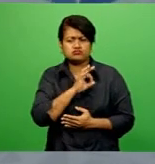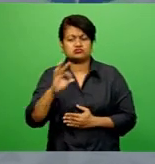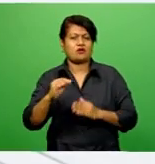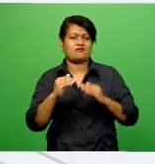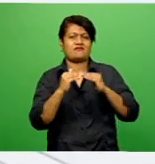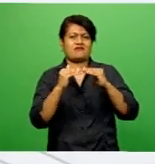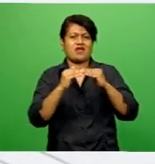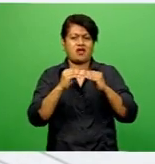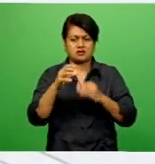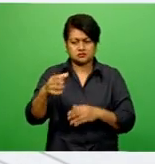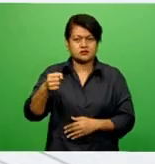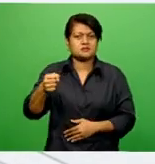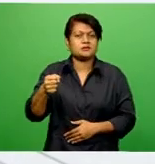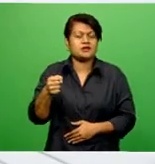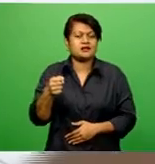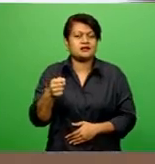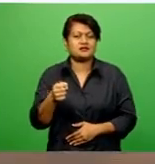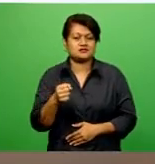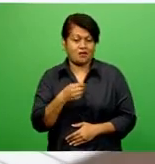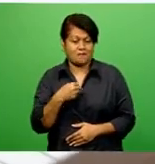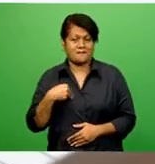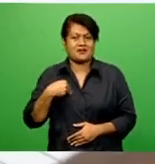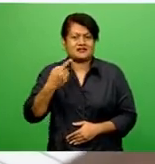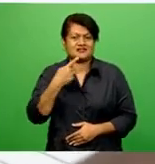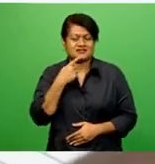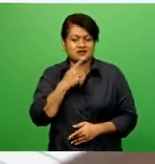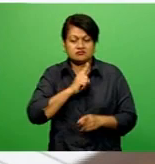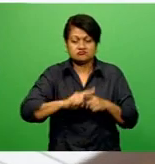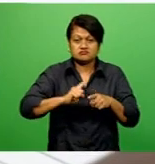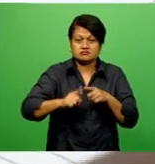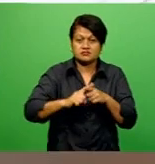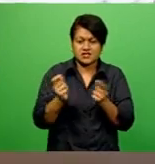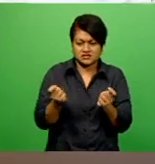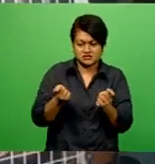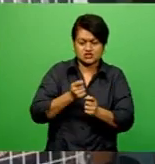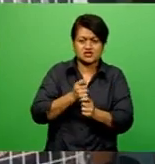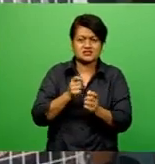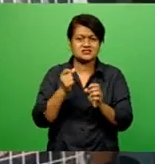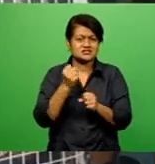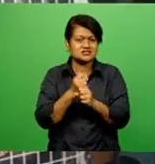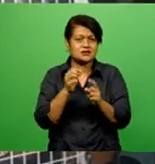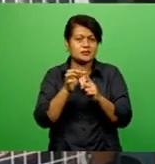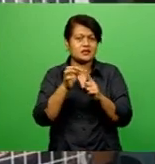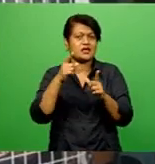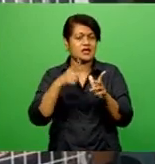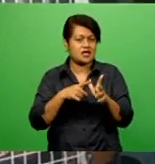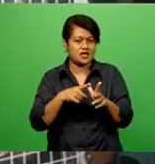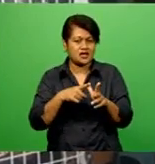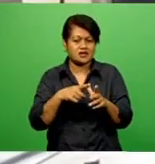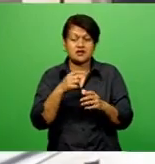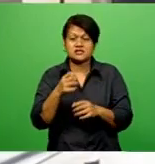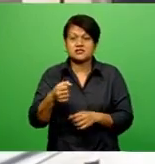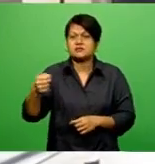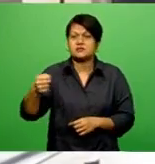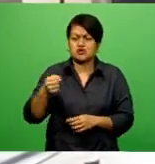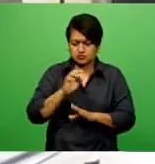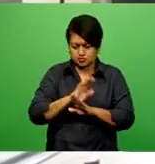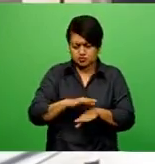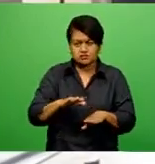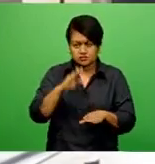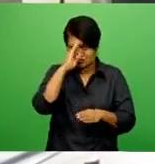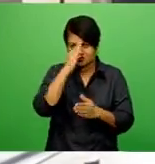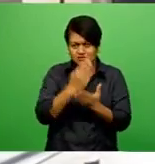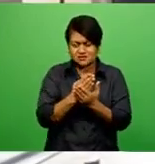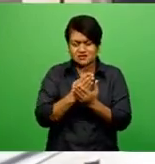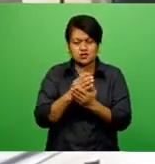suspended. The minister says rather than rush to change the GPA requirements and suspend those students, the TSLB